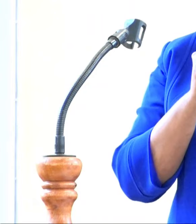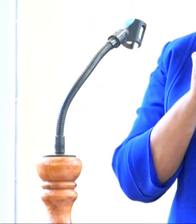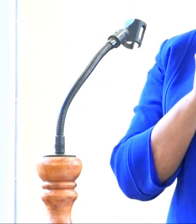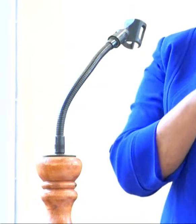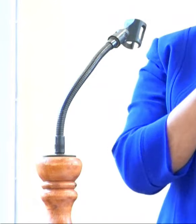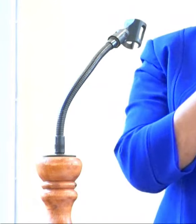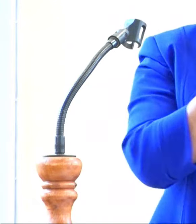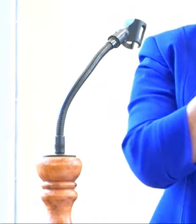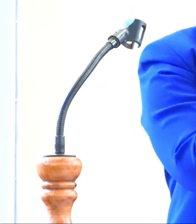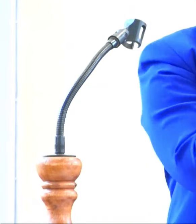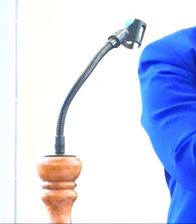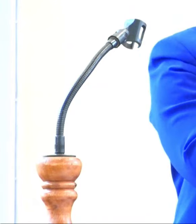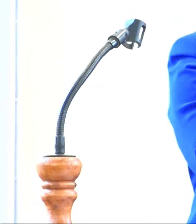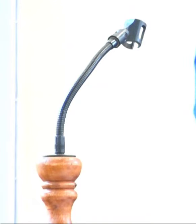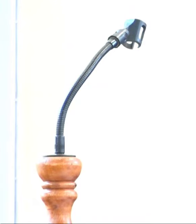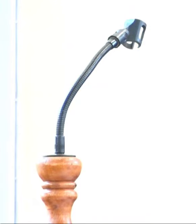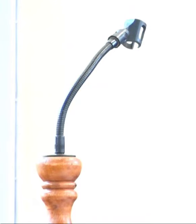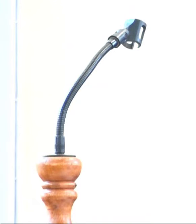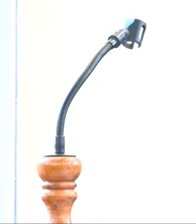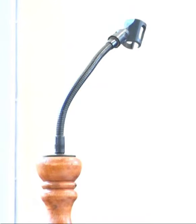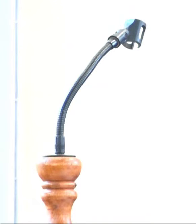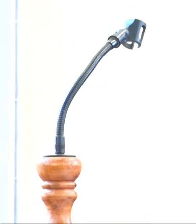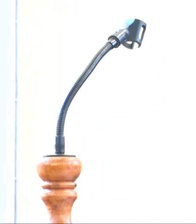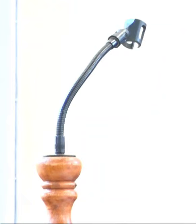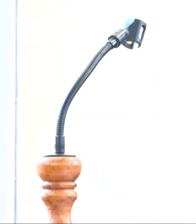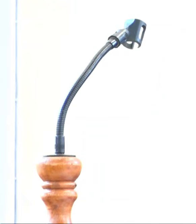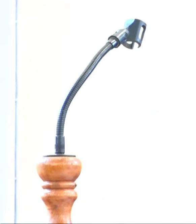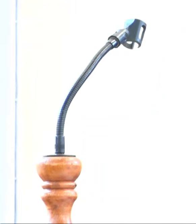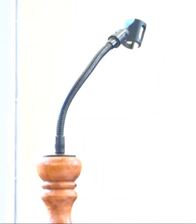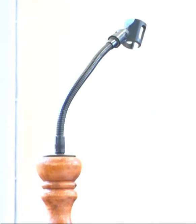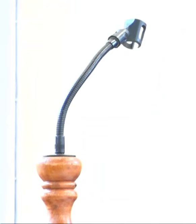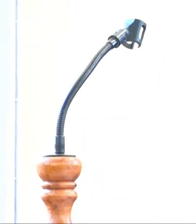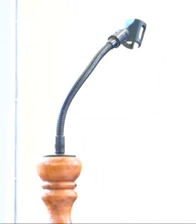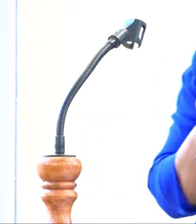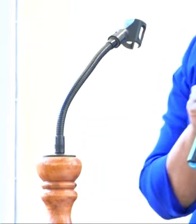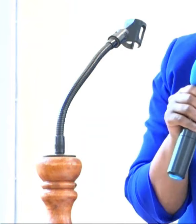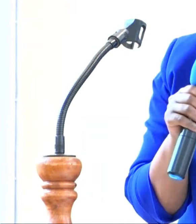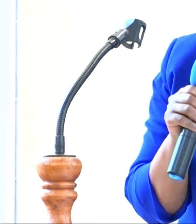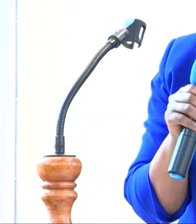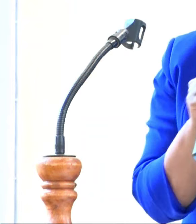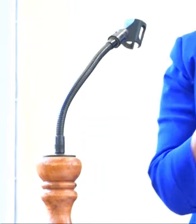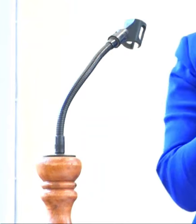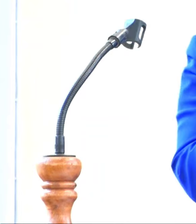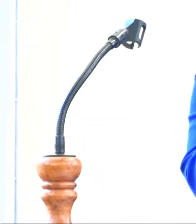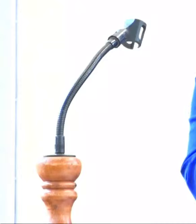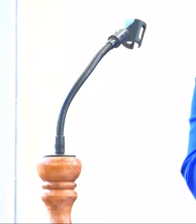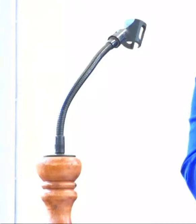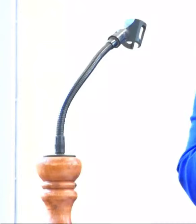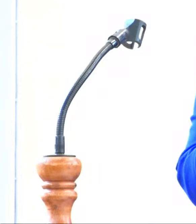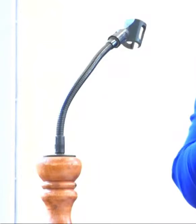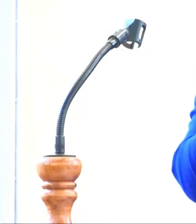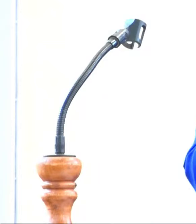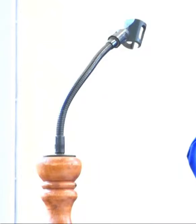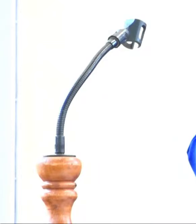usiku, mvua inaanza kumwagika. Mpaka asubuhi, unatoka nje, unachungulia, uko na miavuli tatu